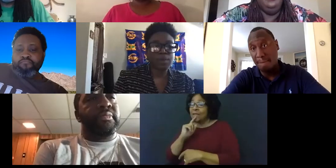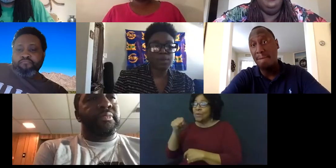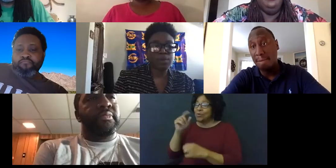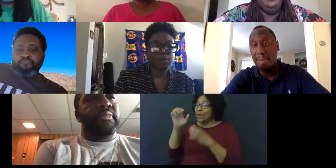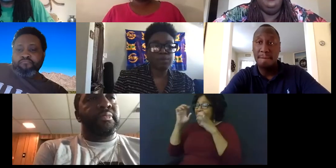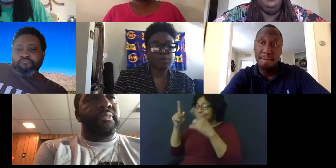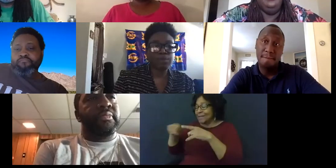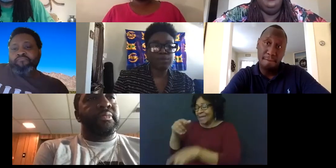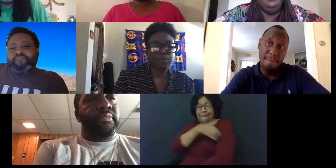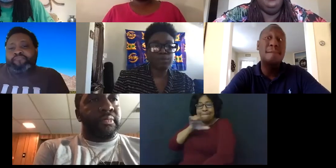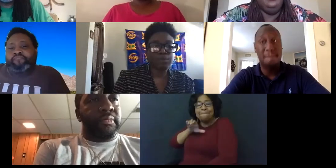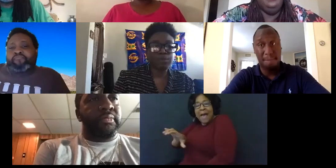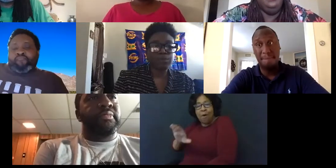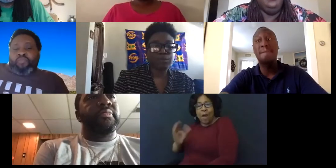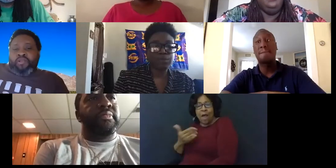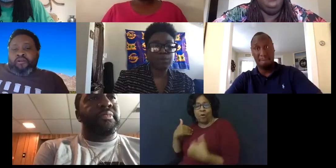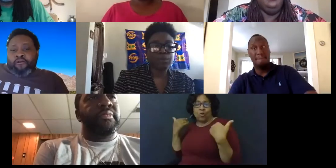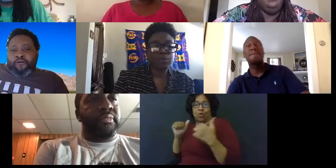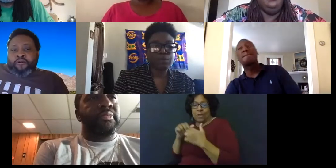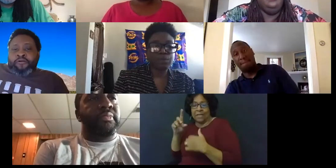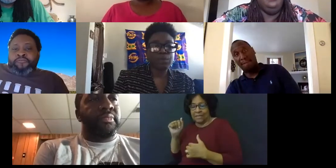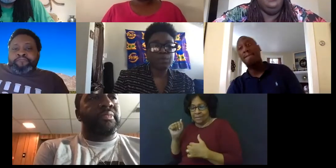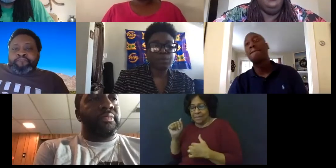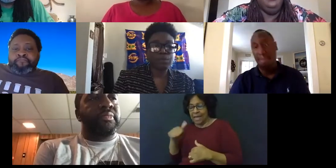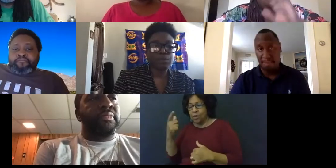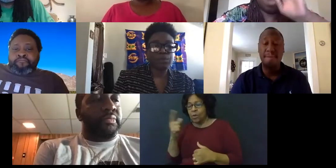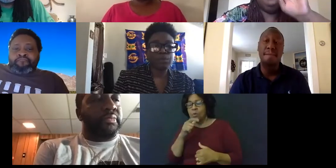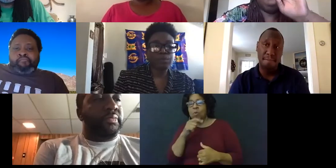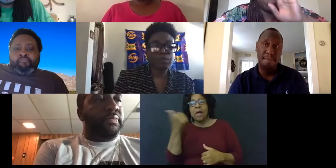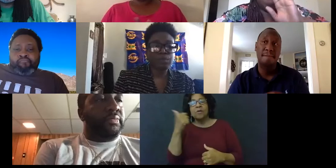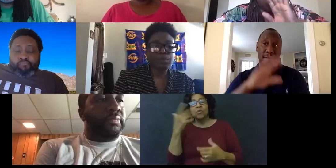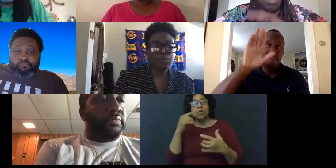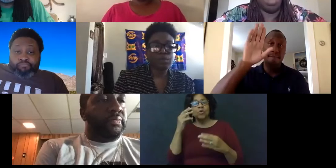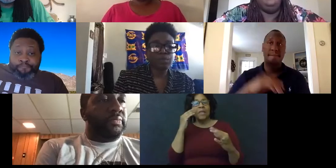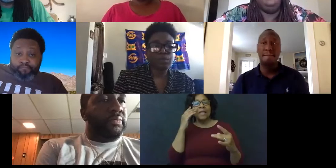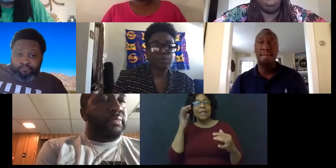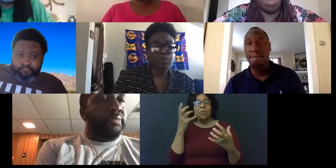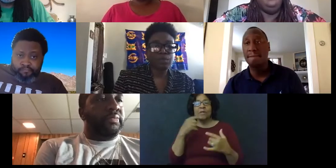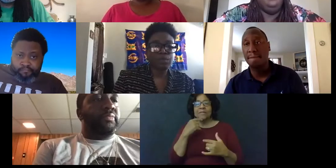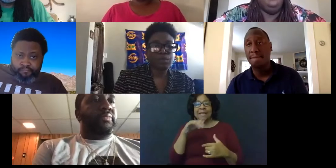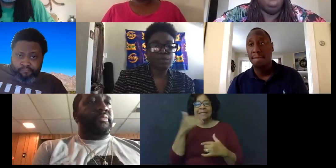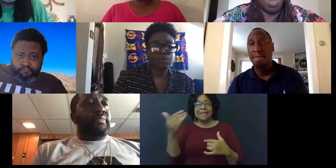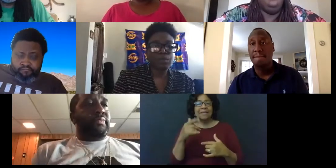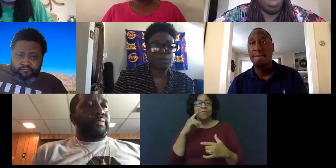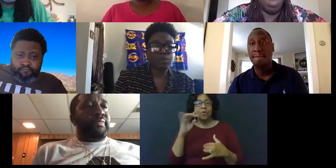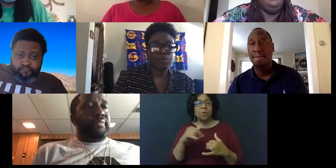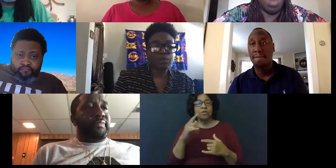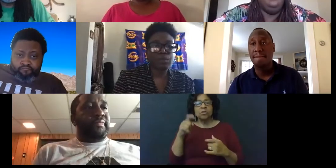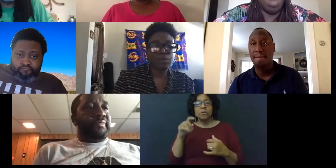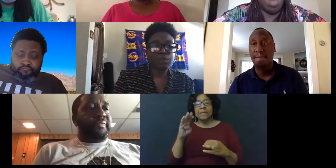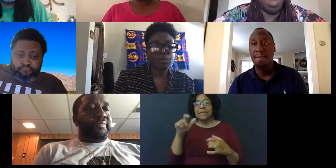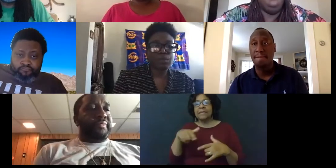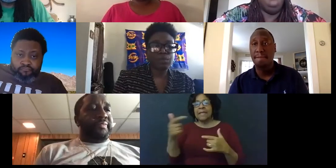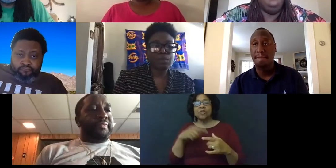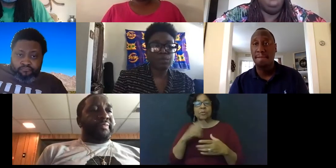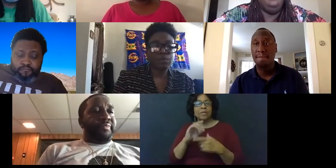educate and empower our youth with disabilities. Do anybody have anything that they think that should be next and what should be done that we can make